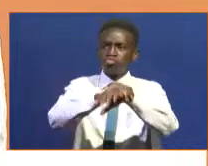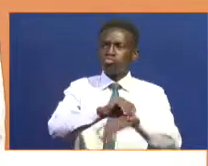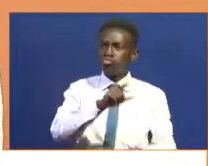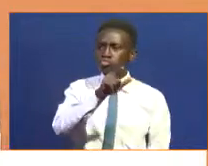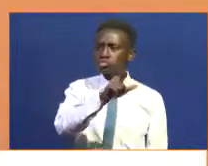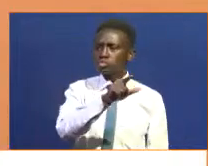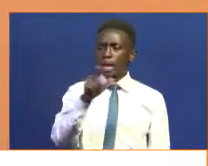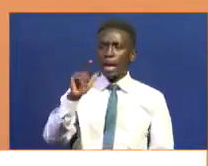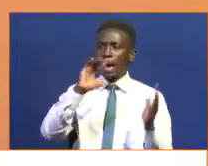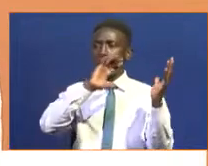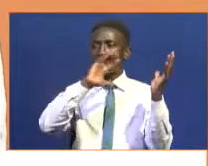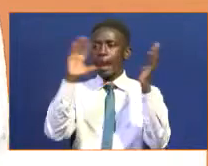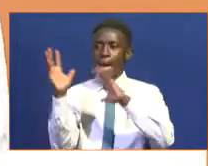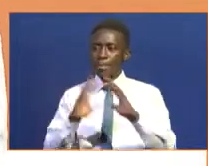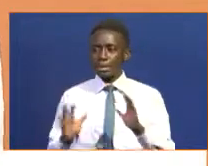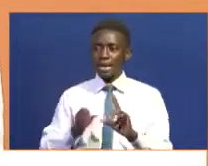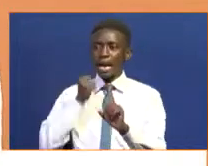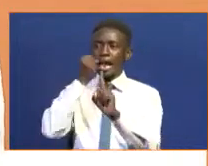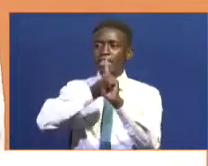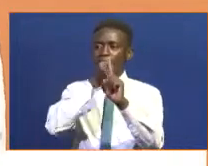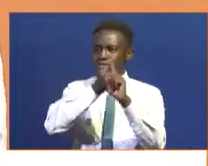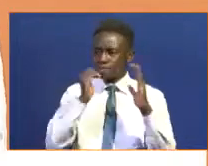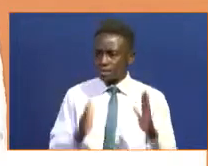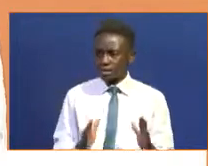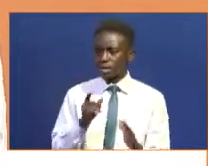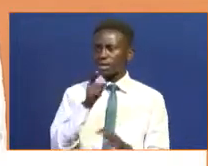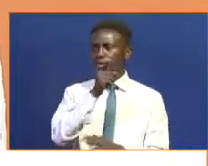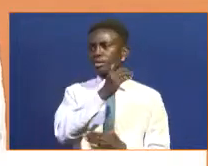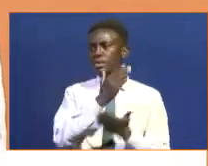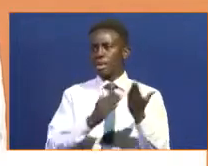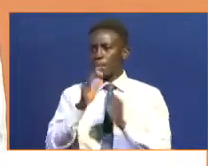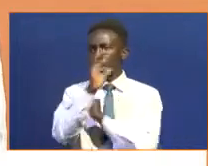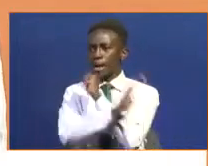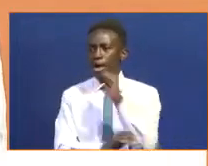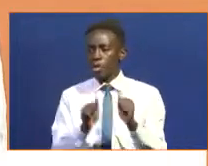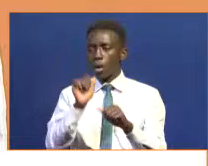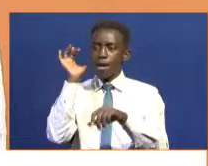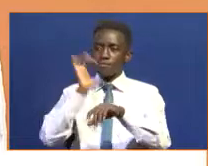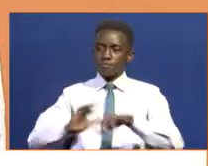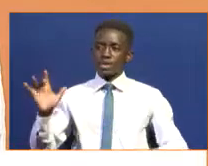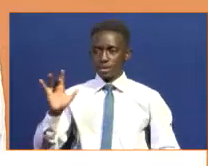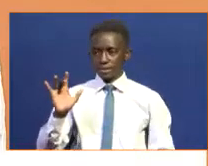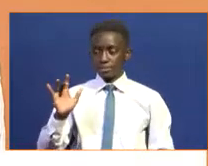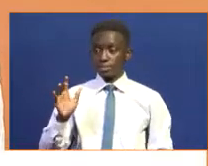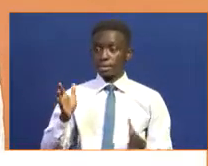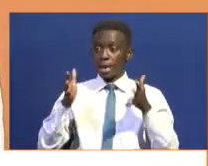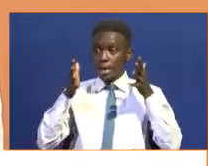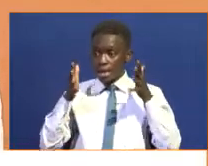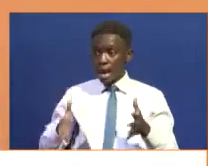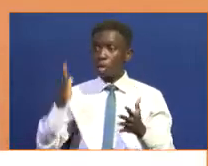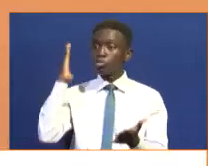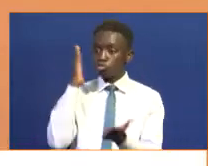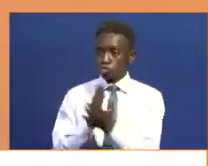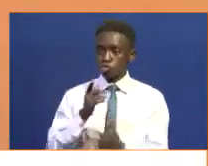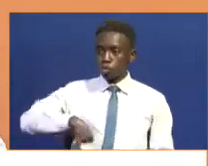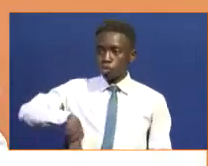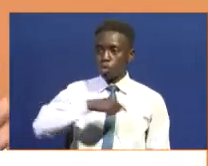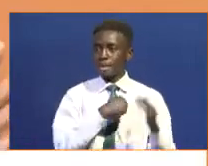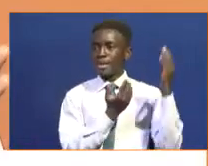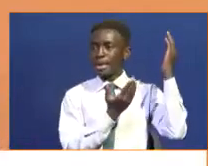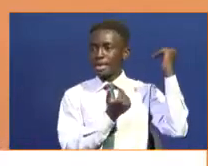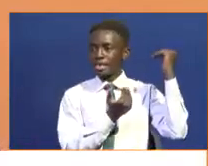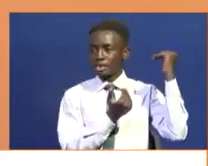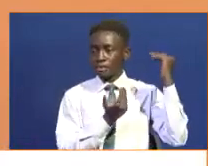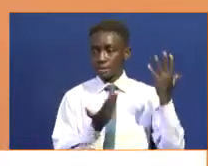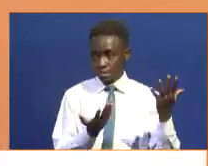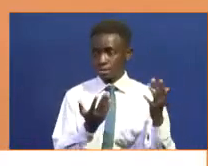climate activists, to the countries which are affected by the climate crisis. Mm-hmm. So we are really expecting to really have, I think